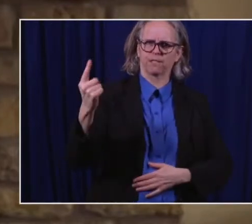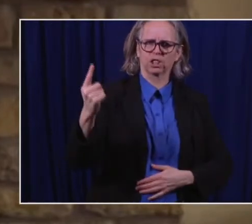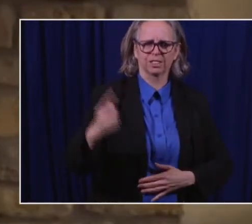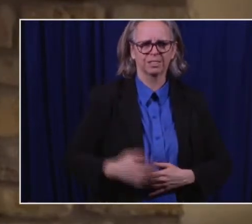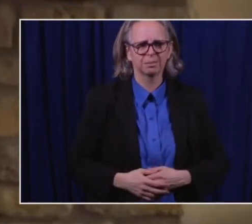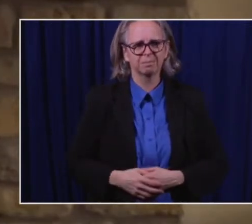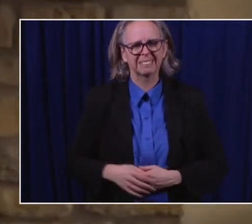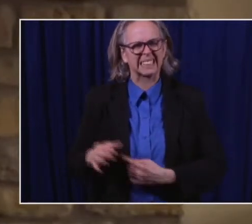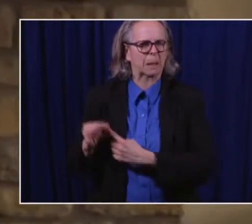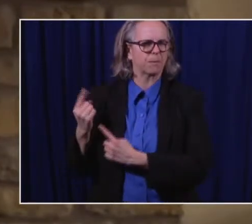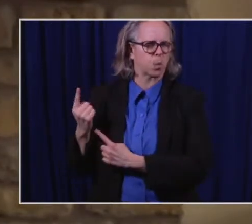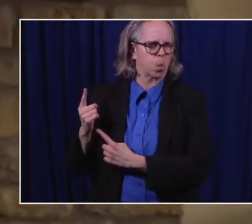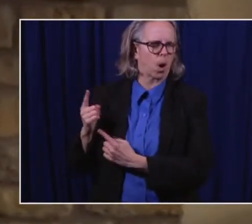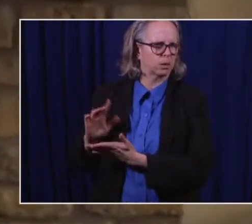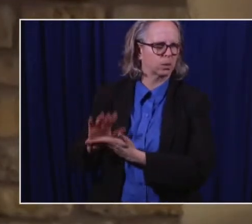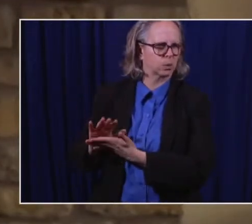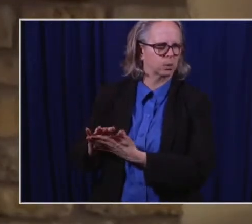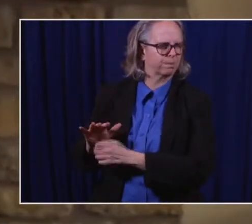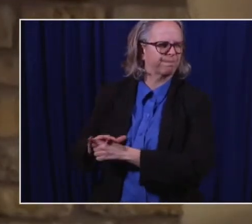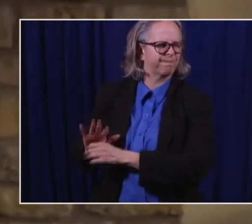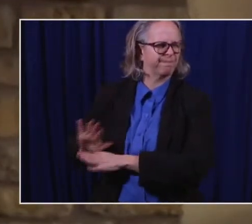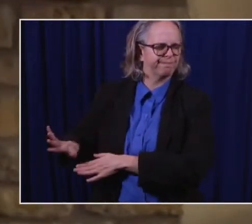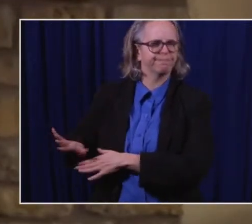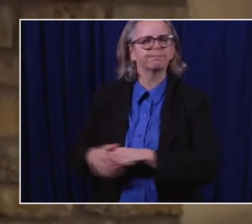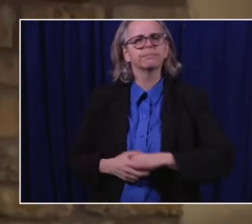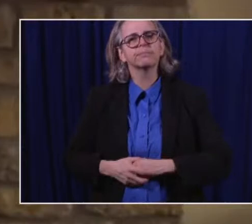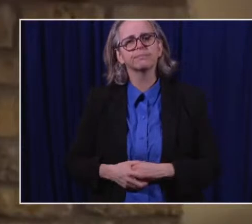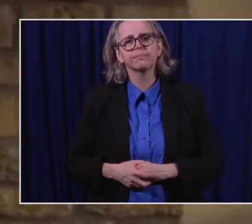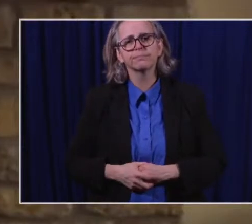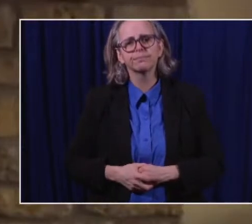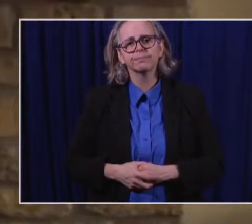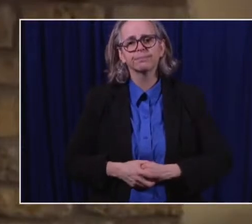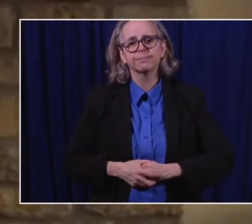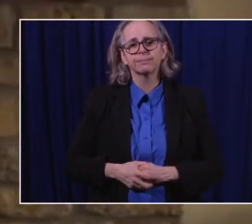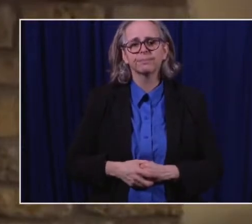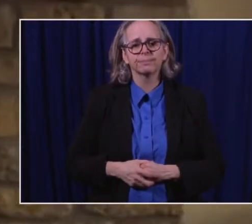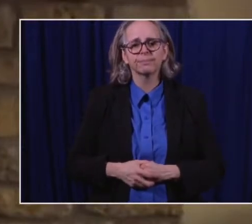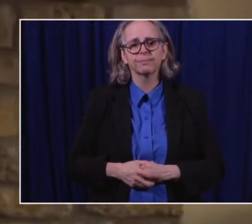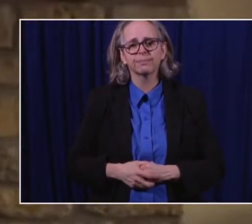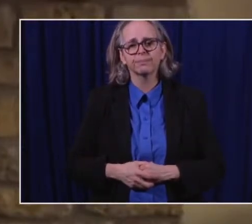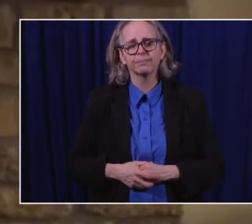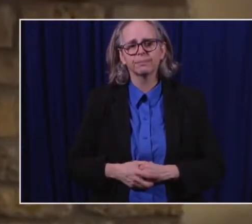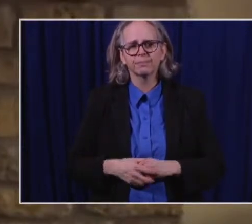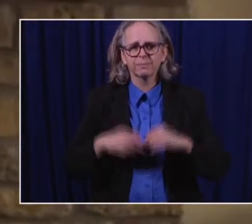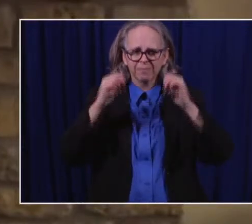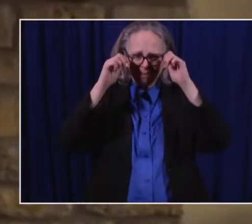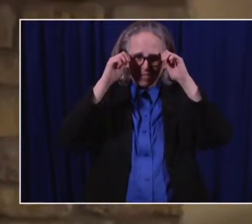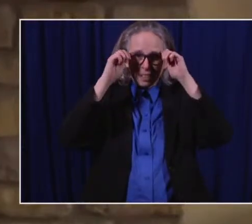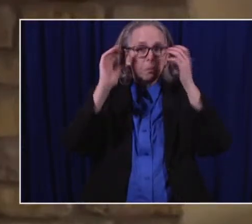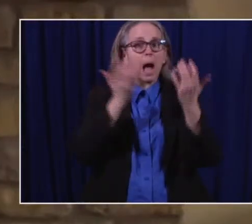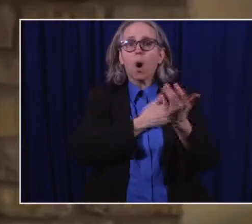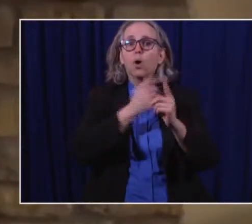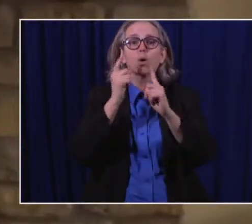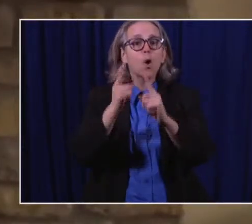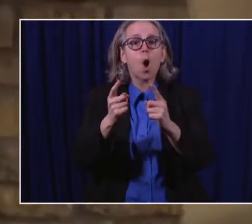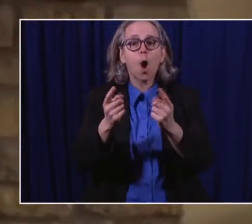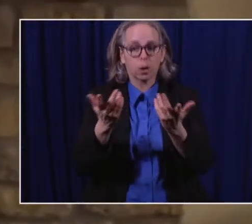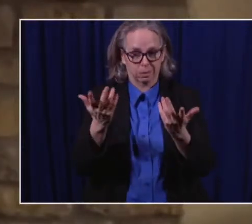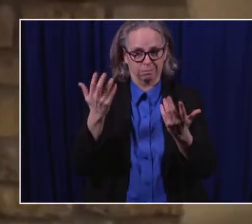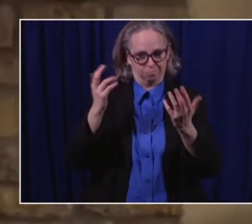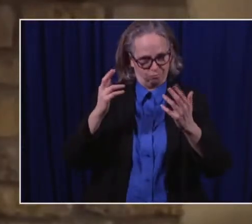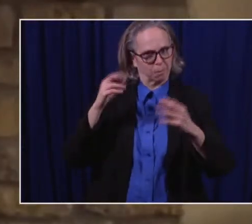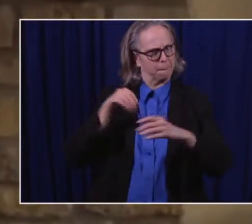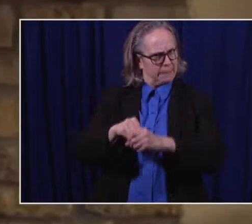help schools return safely to in-person education, we prioritize vaccinating the K through 12 school